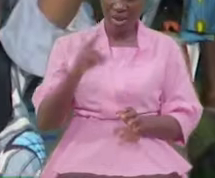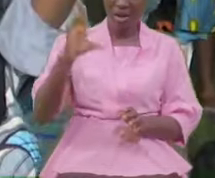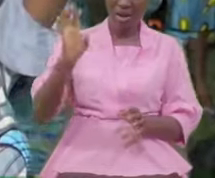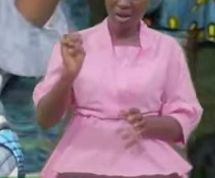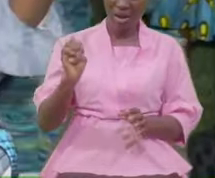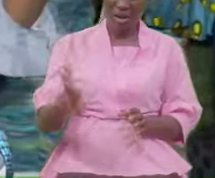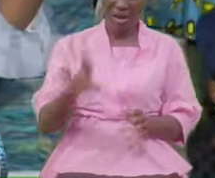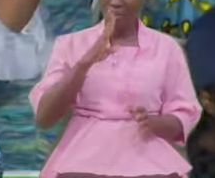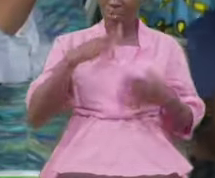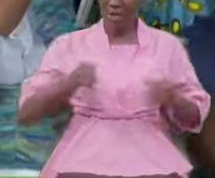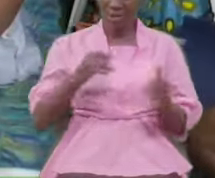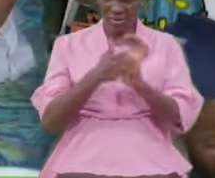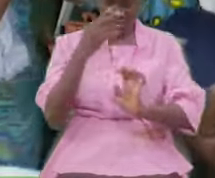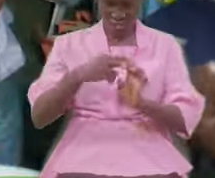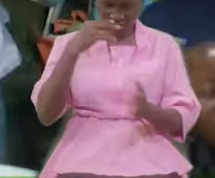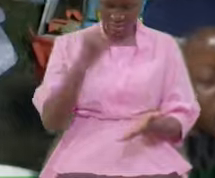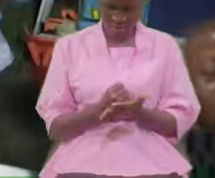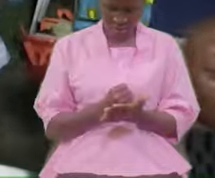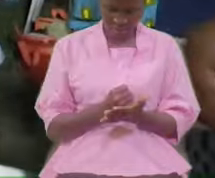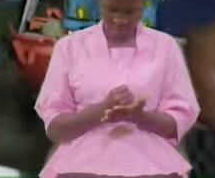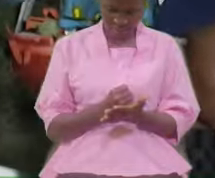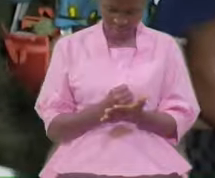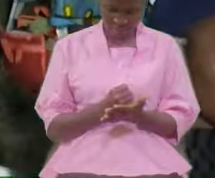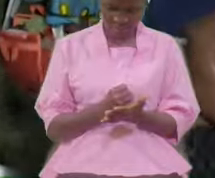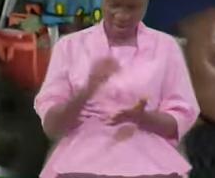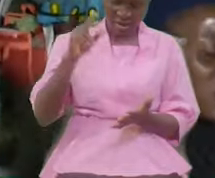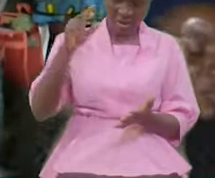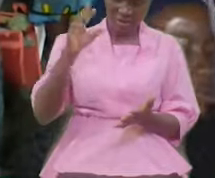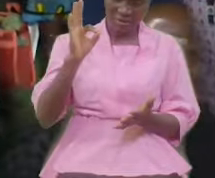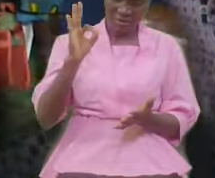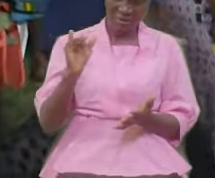pangay ka sa pangalan nies